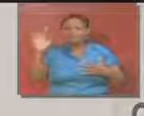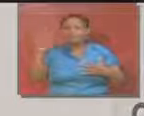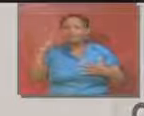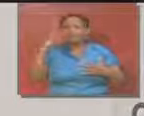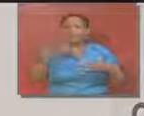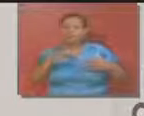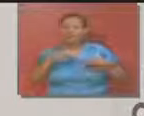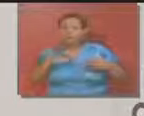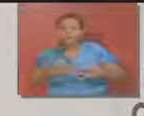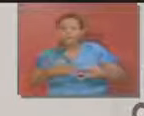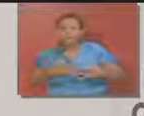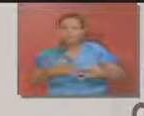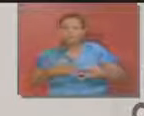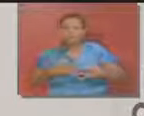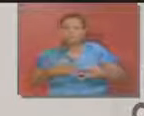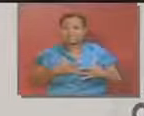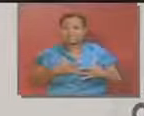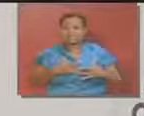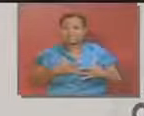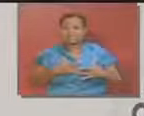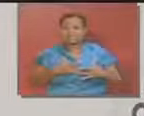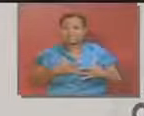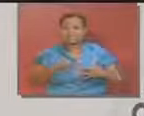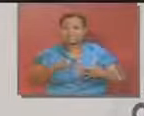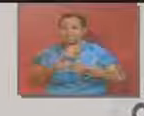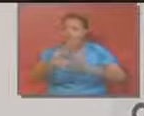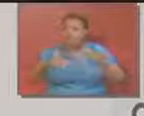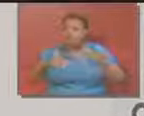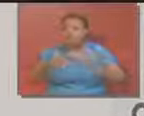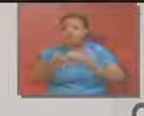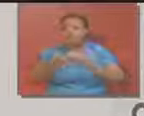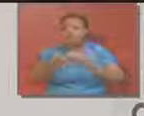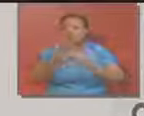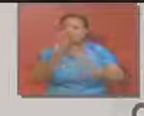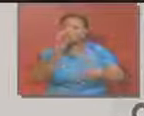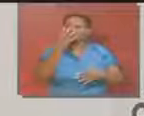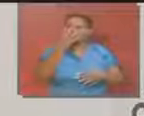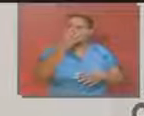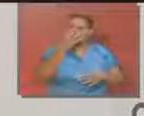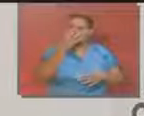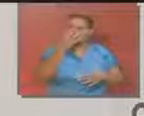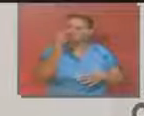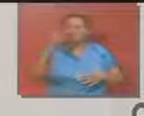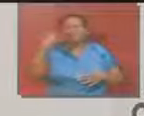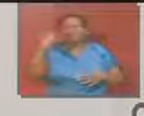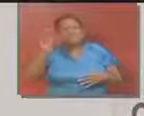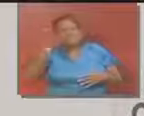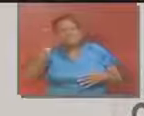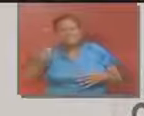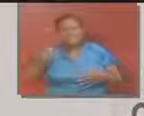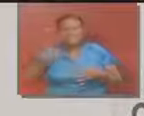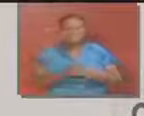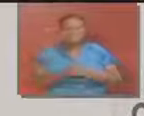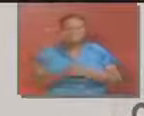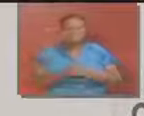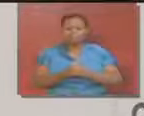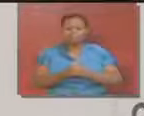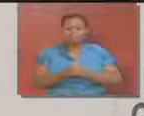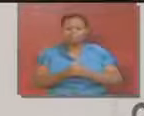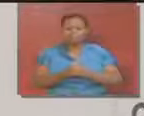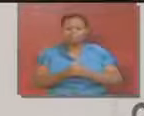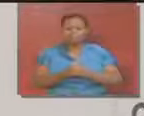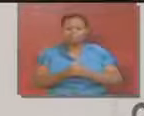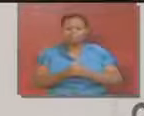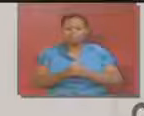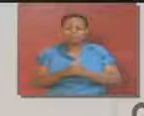really support it with that child, and also give oxygen as required. Out of the list of patients who came through, we've had